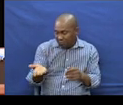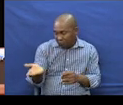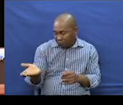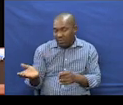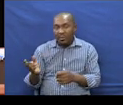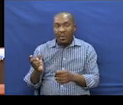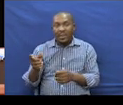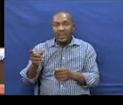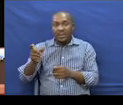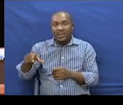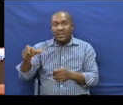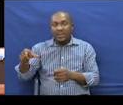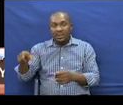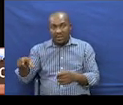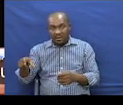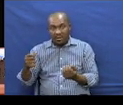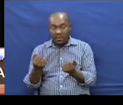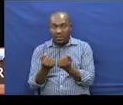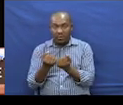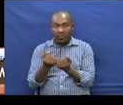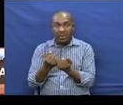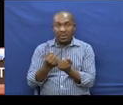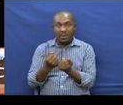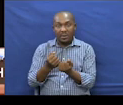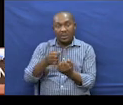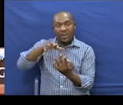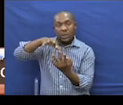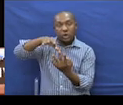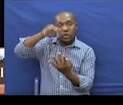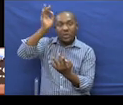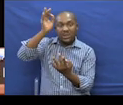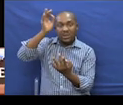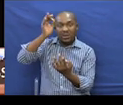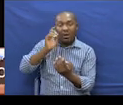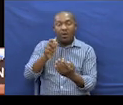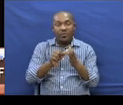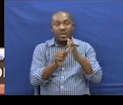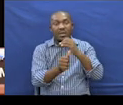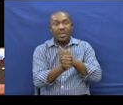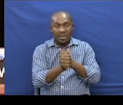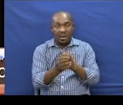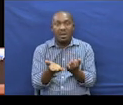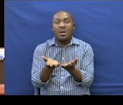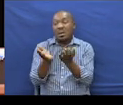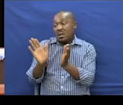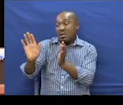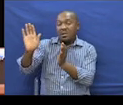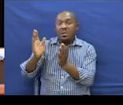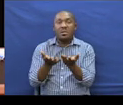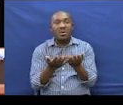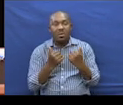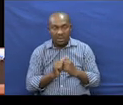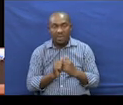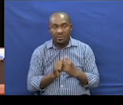to make choice of the leaders they want, especially during the election. In Tanzania, the history